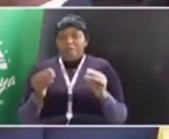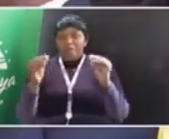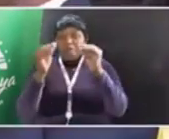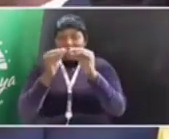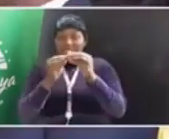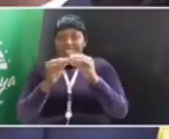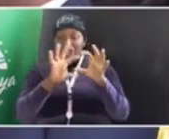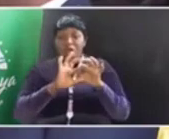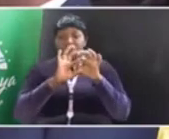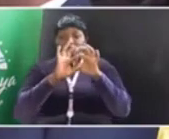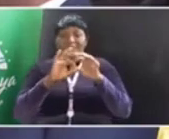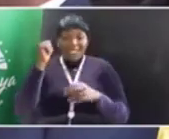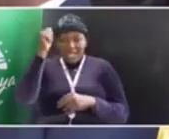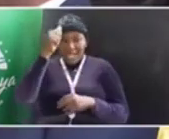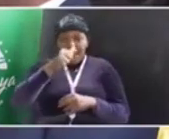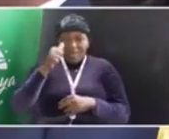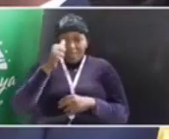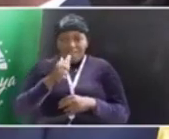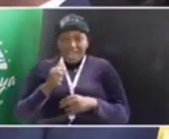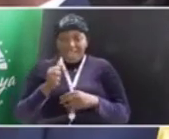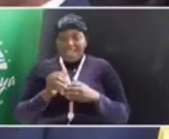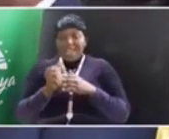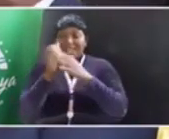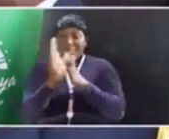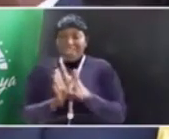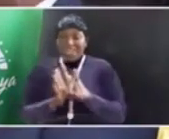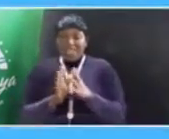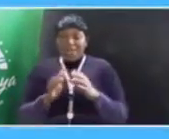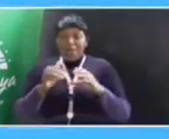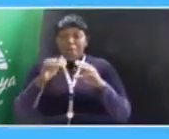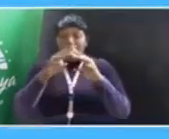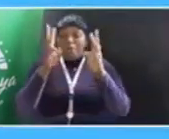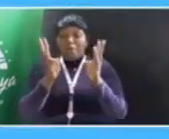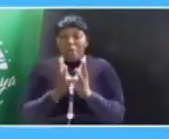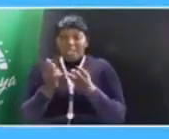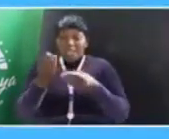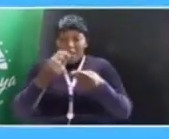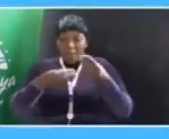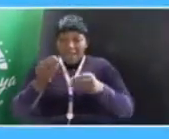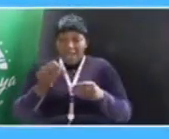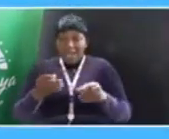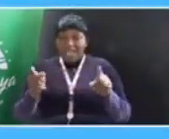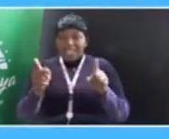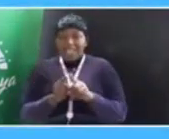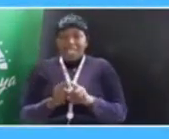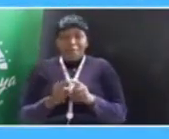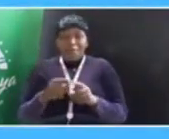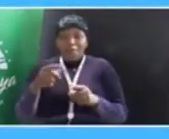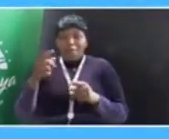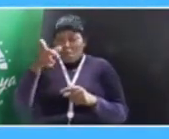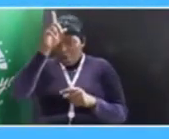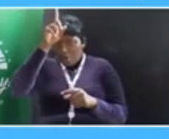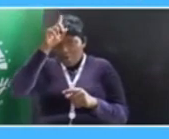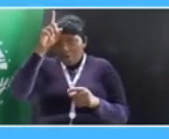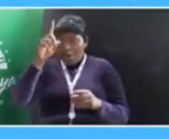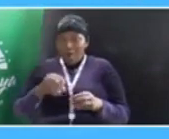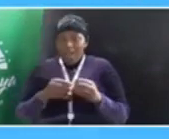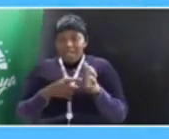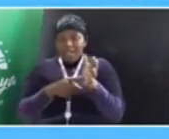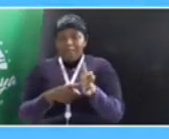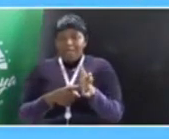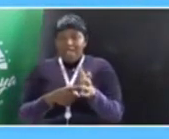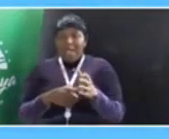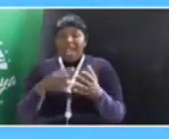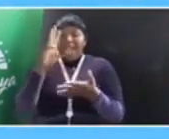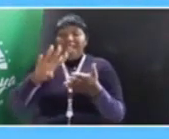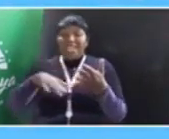connecting African tourism leaders with global buyers and offering local exhibitors cost-effective promotion and